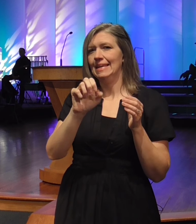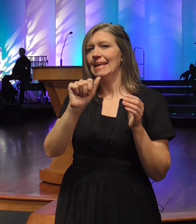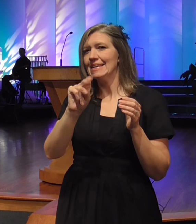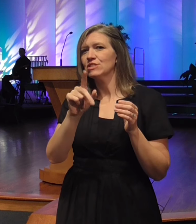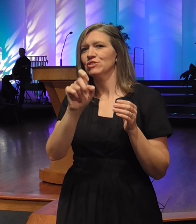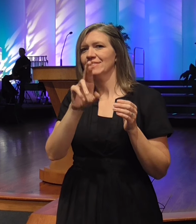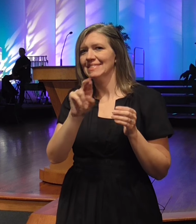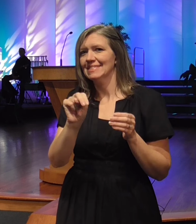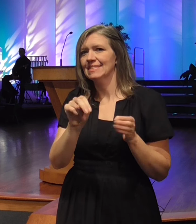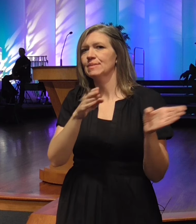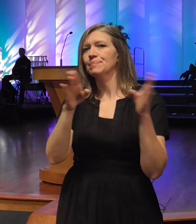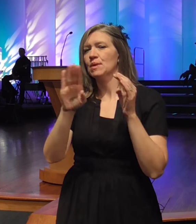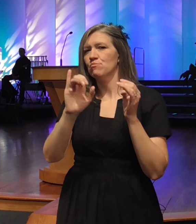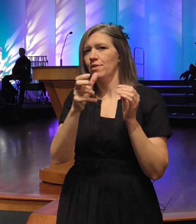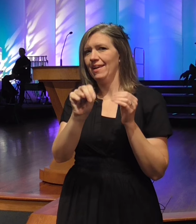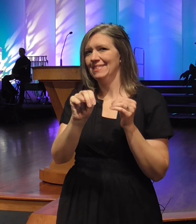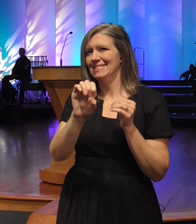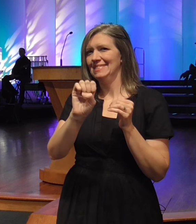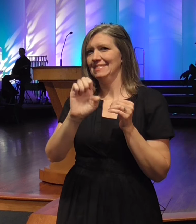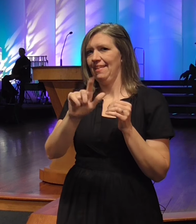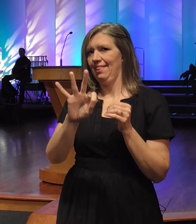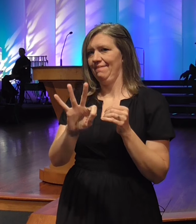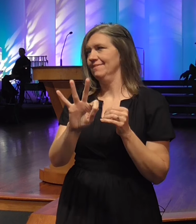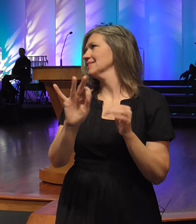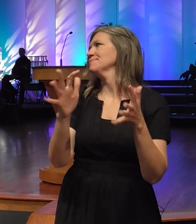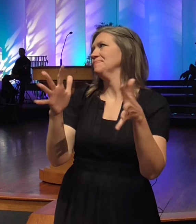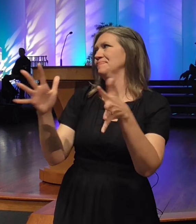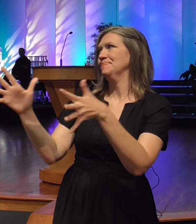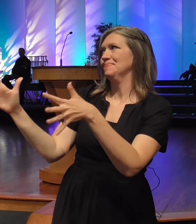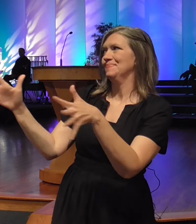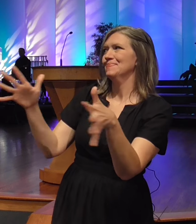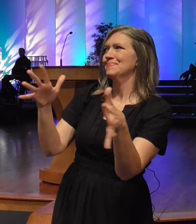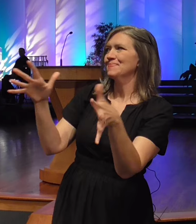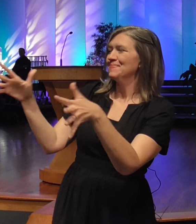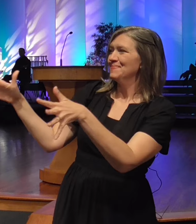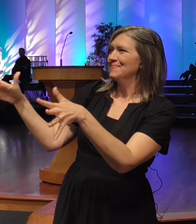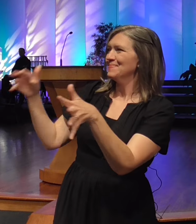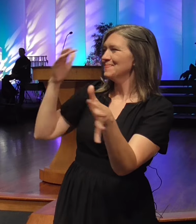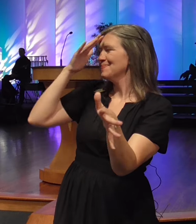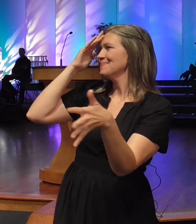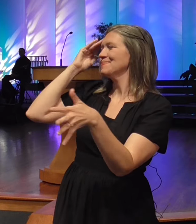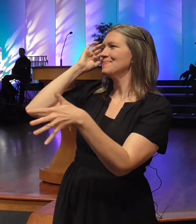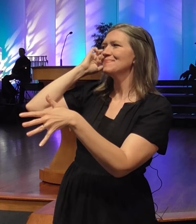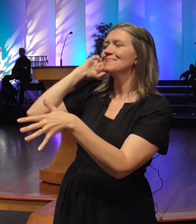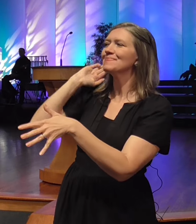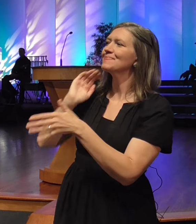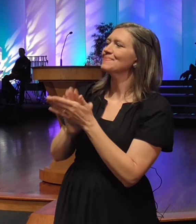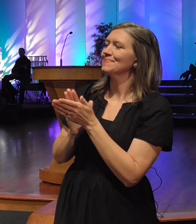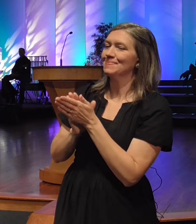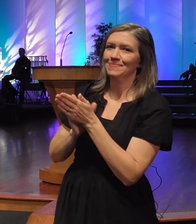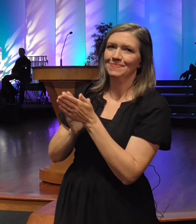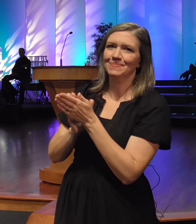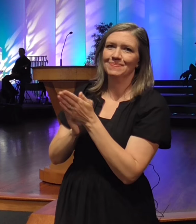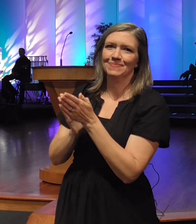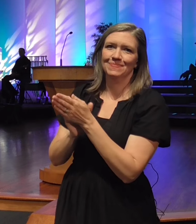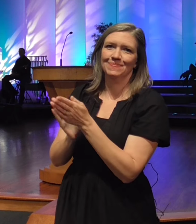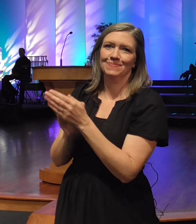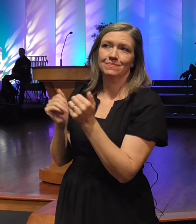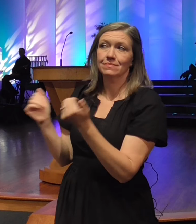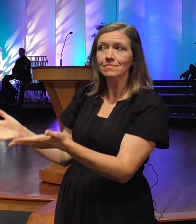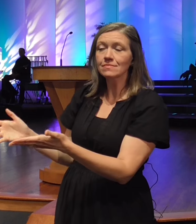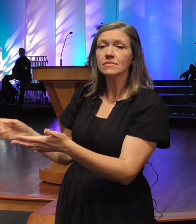Rowe, Rain Robertson, Tate Anderson, and Brian Self, everybody.